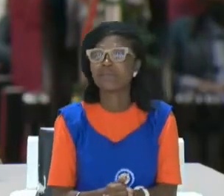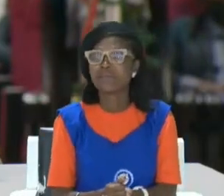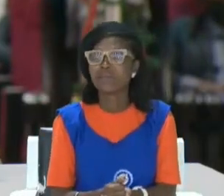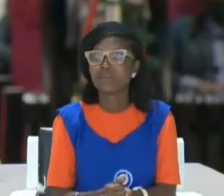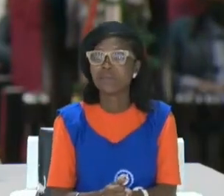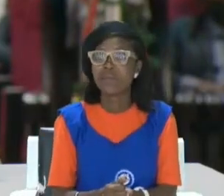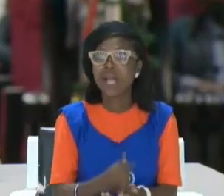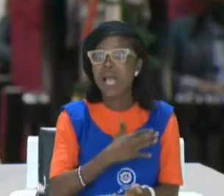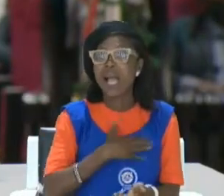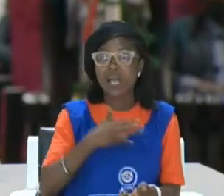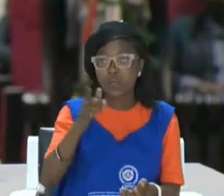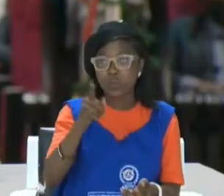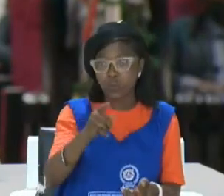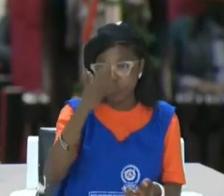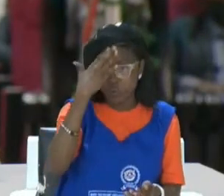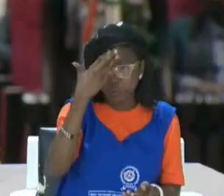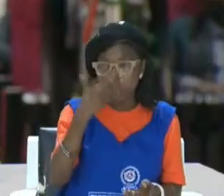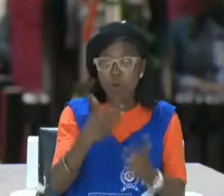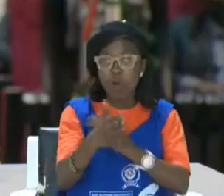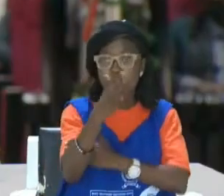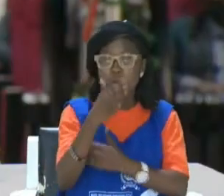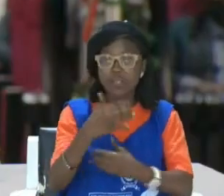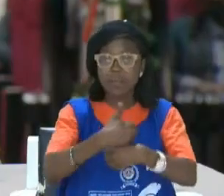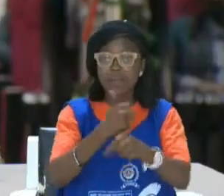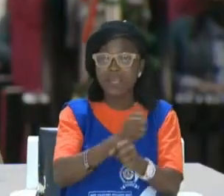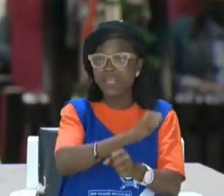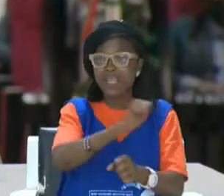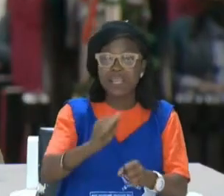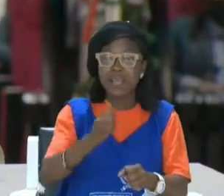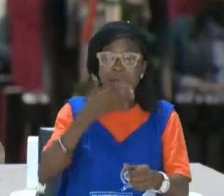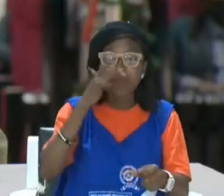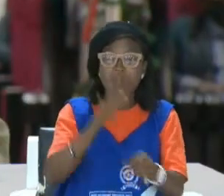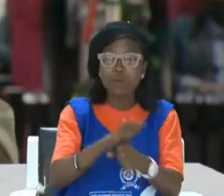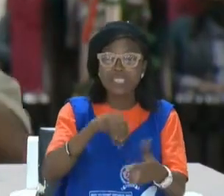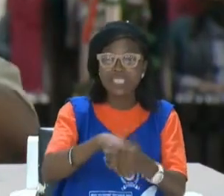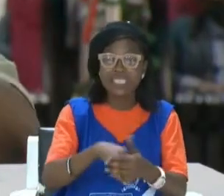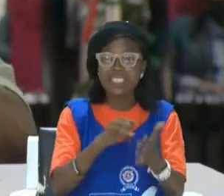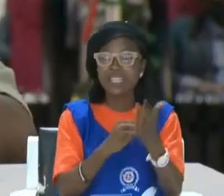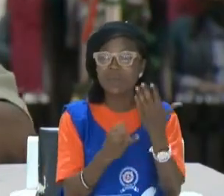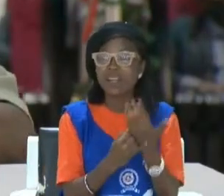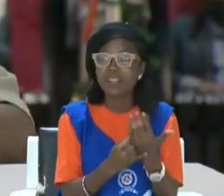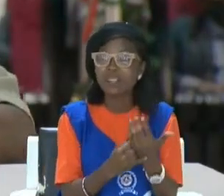And you know, God made a promise in January.